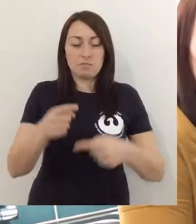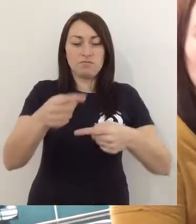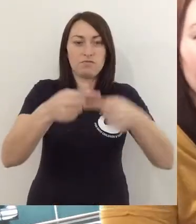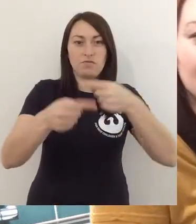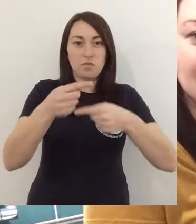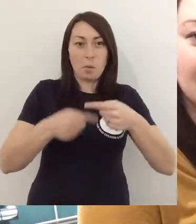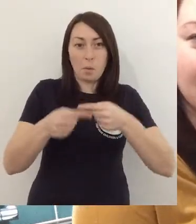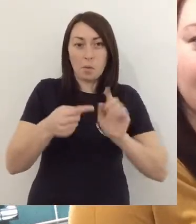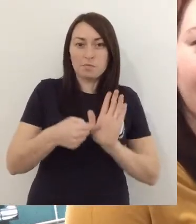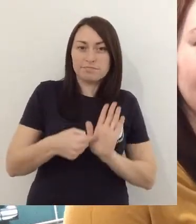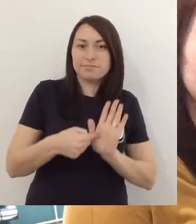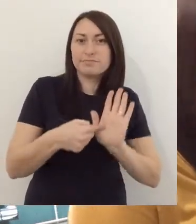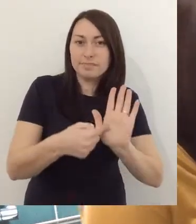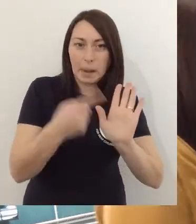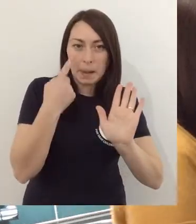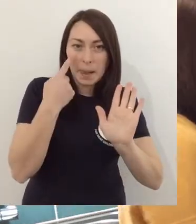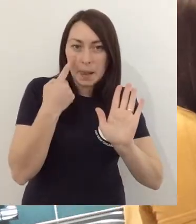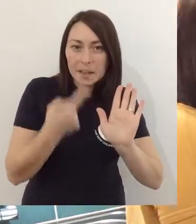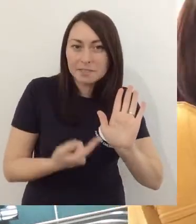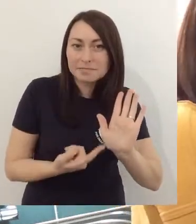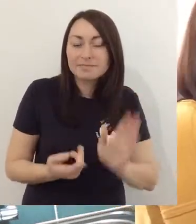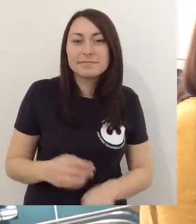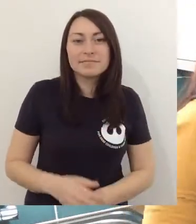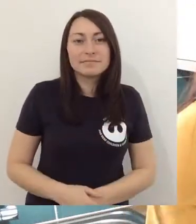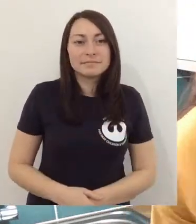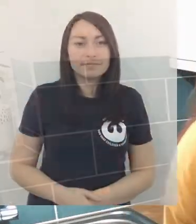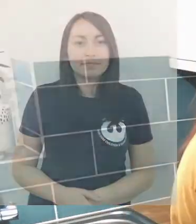I've rolled that up nicely, look at that.